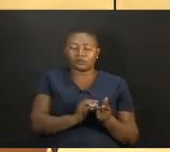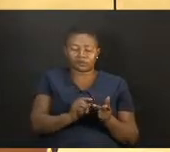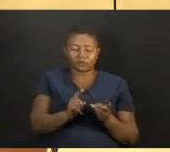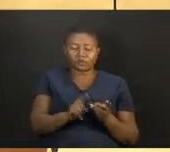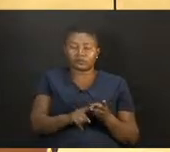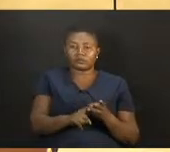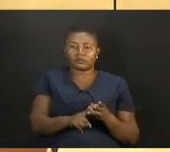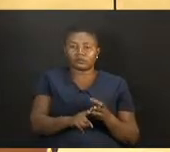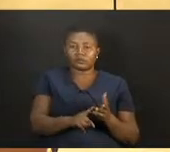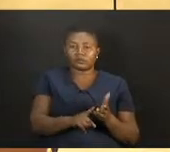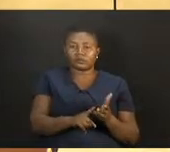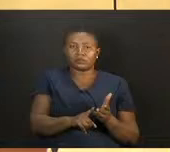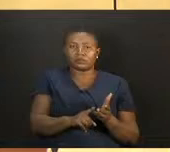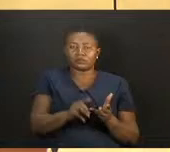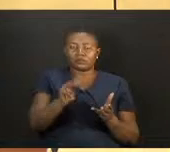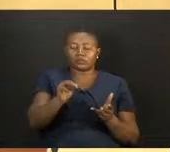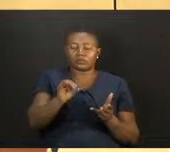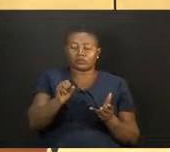Ivy, Moso,